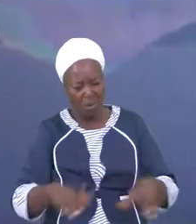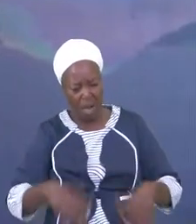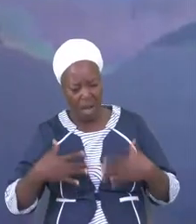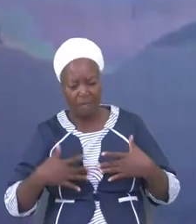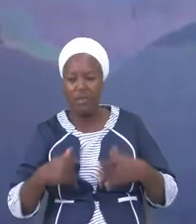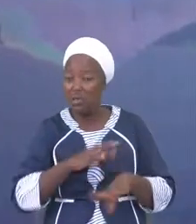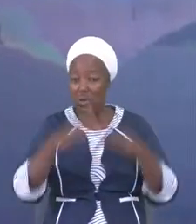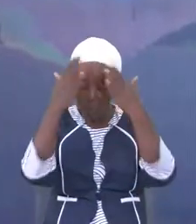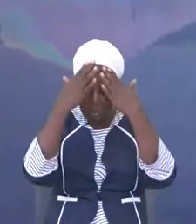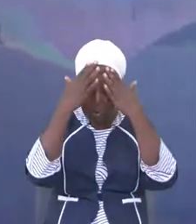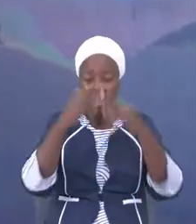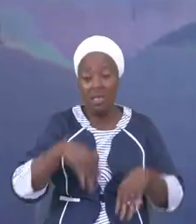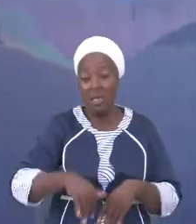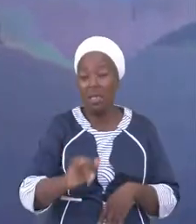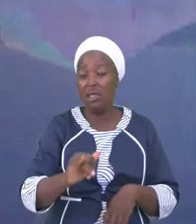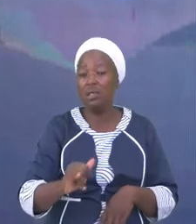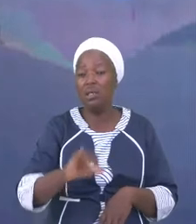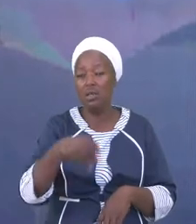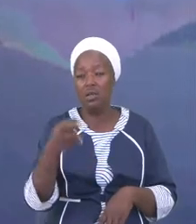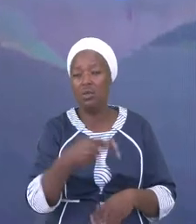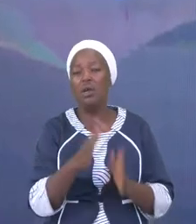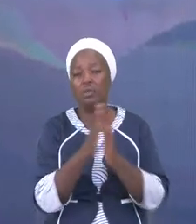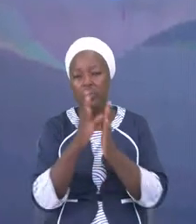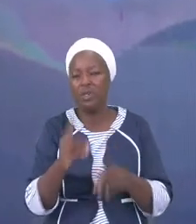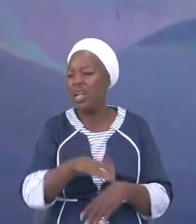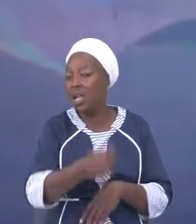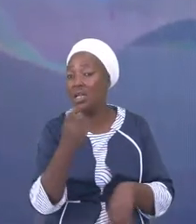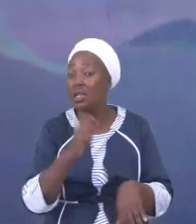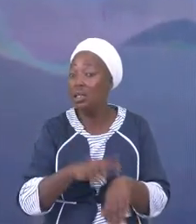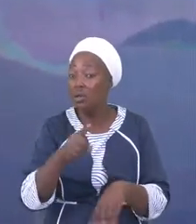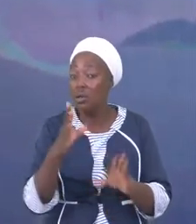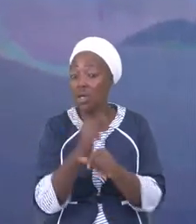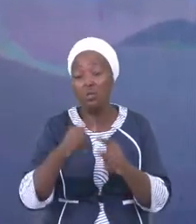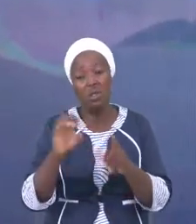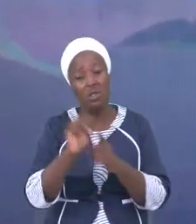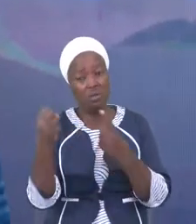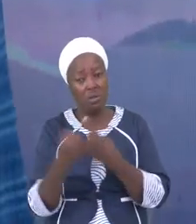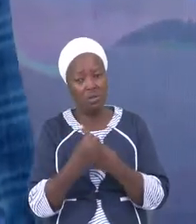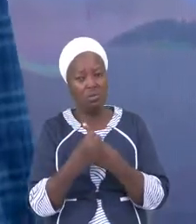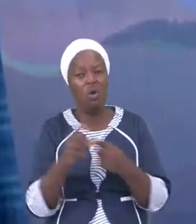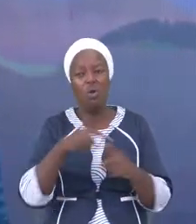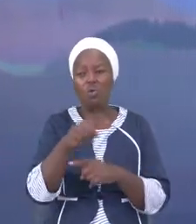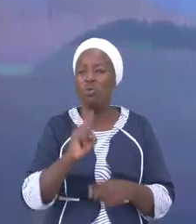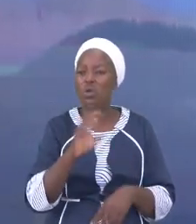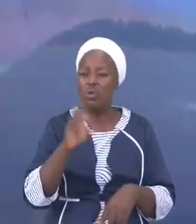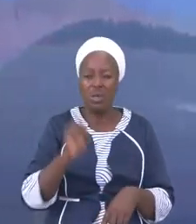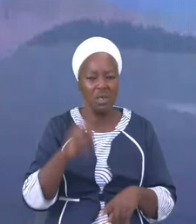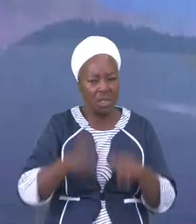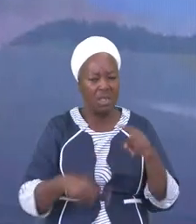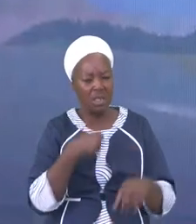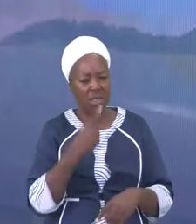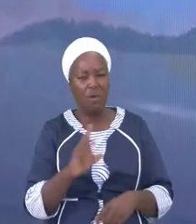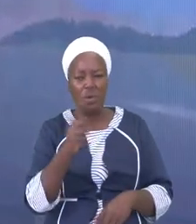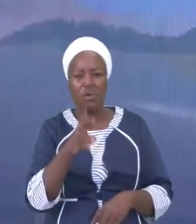Yet Jonah prayed. Anytime you get into a situation where you cannot tell where I